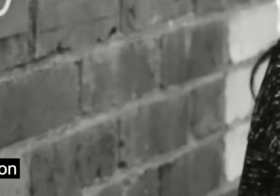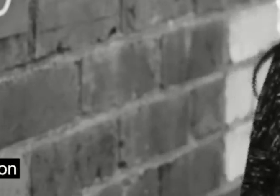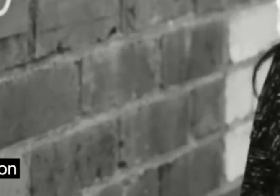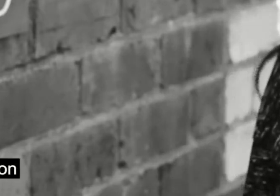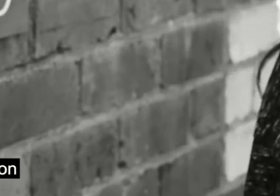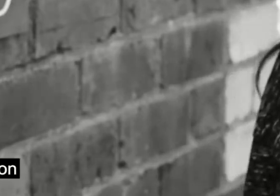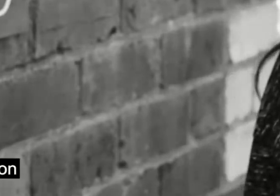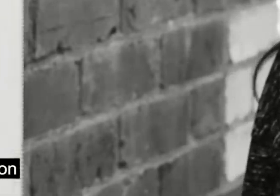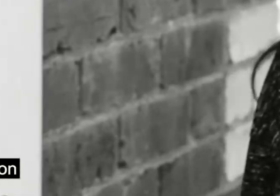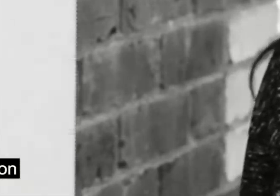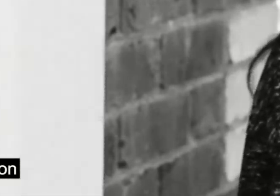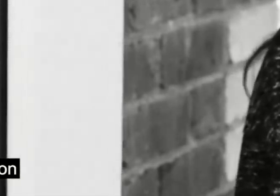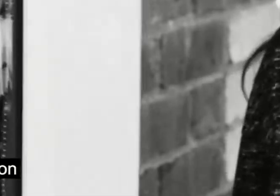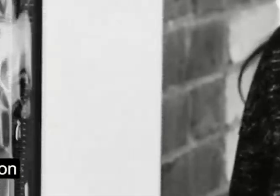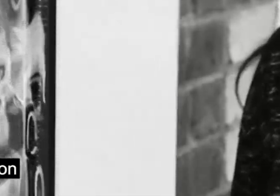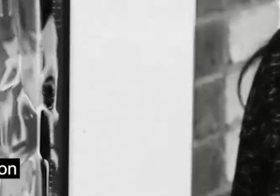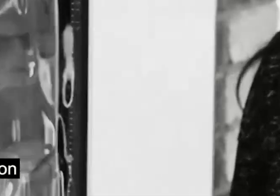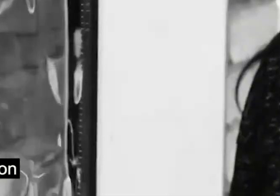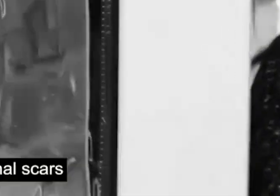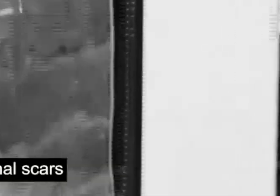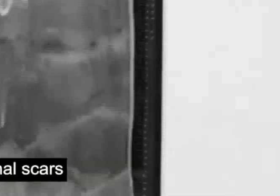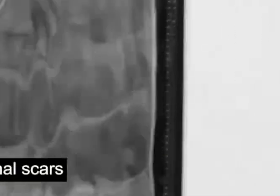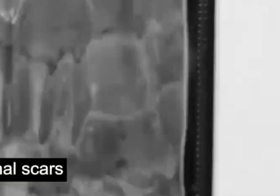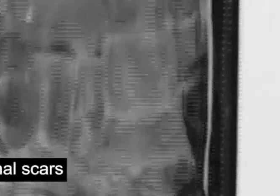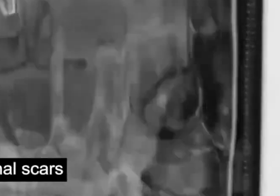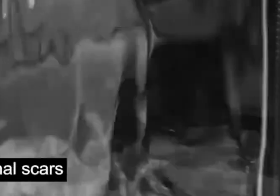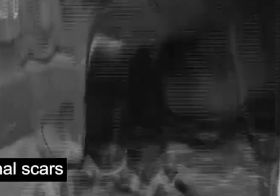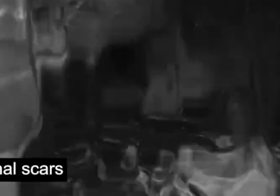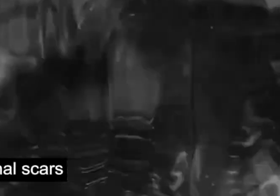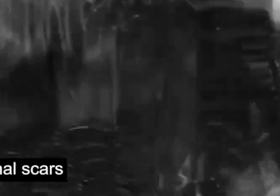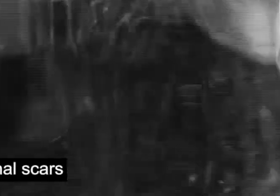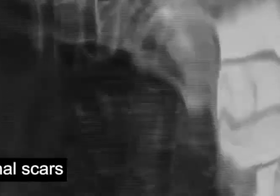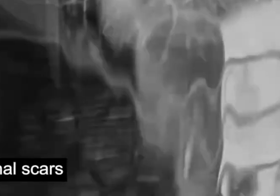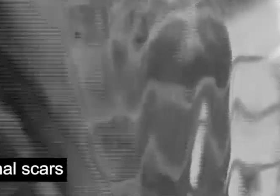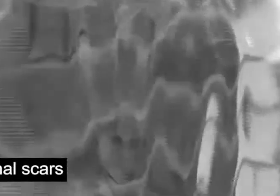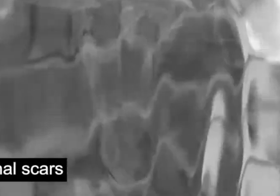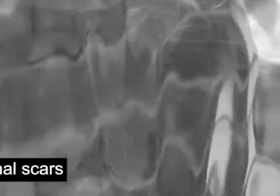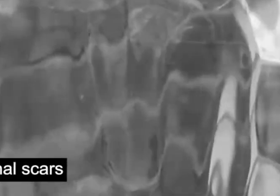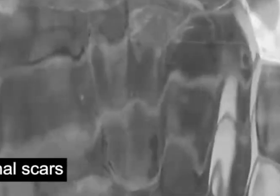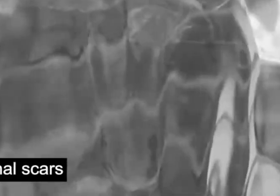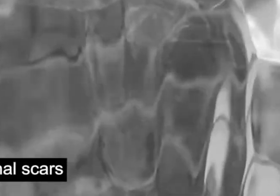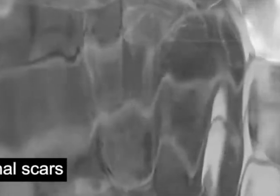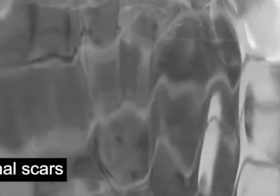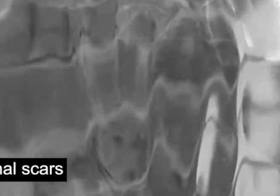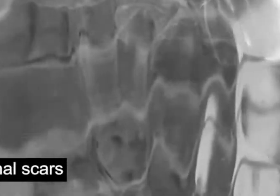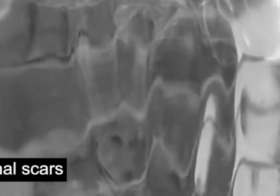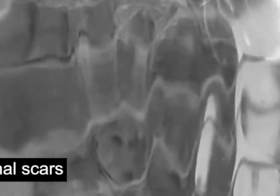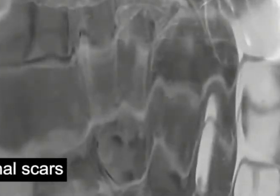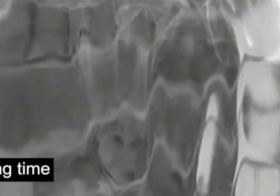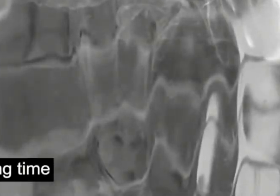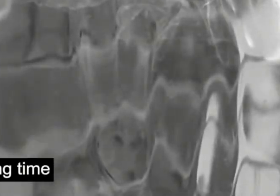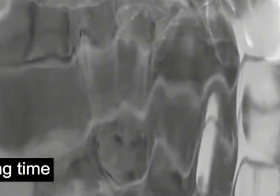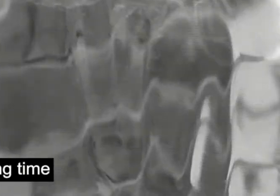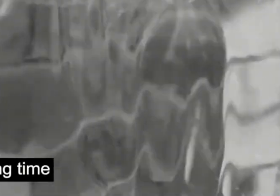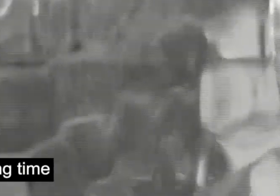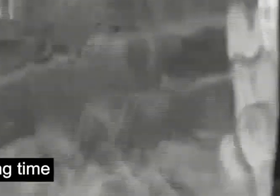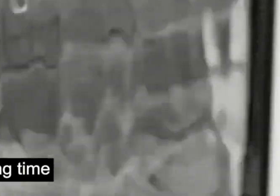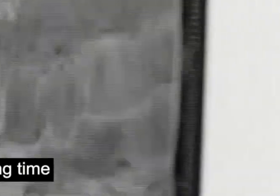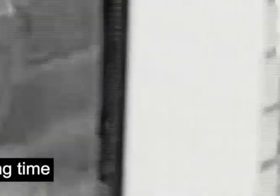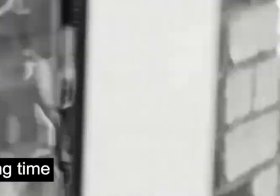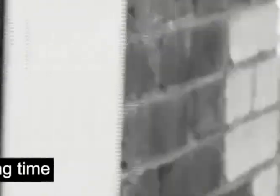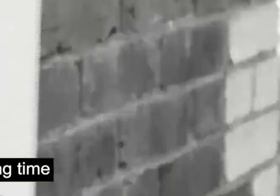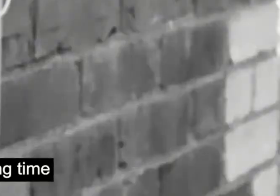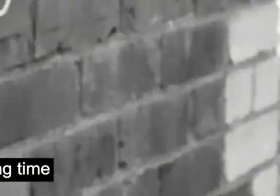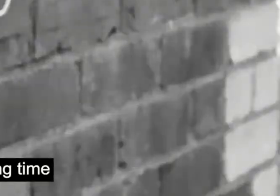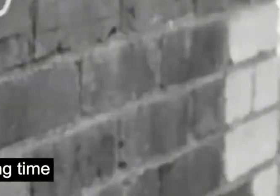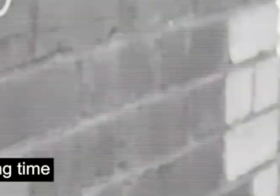And the whole situation has left us with big emotional scars that we will carry